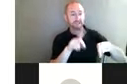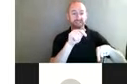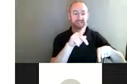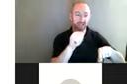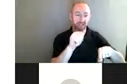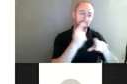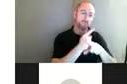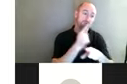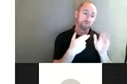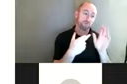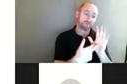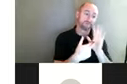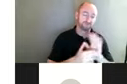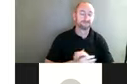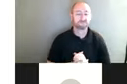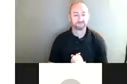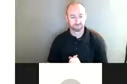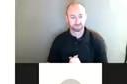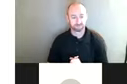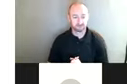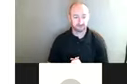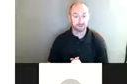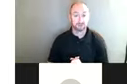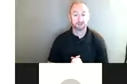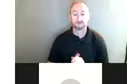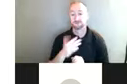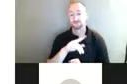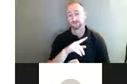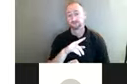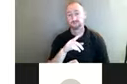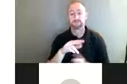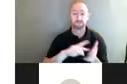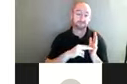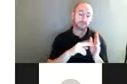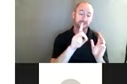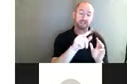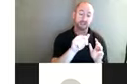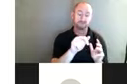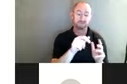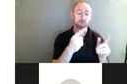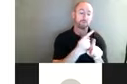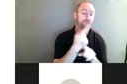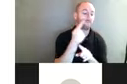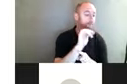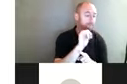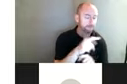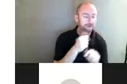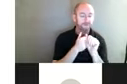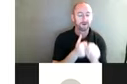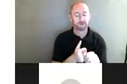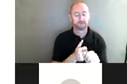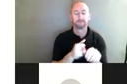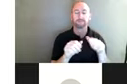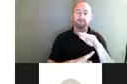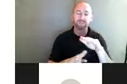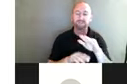appropriately represented? And this is really a question of whether the data is appropriate for the map and is following basic symbolization